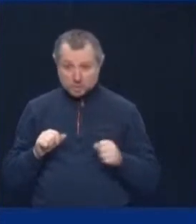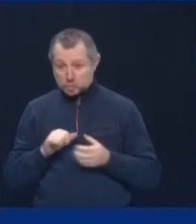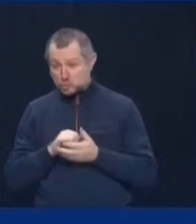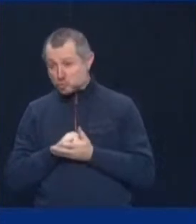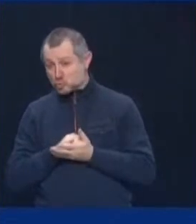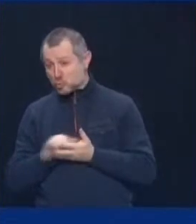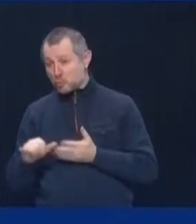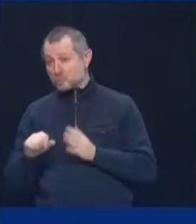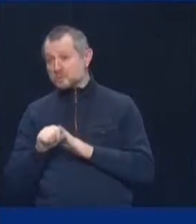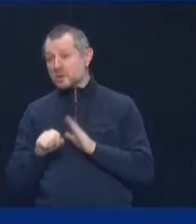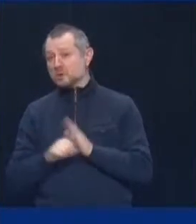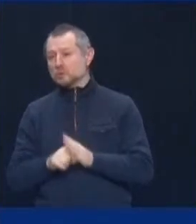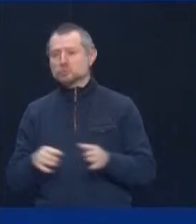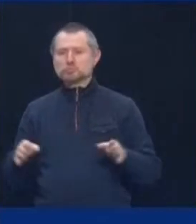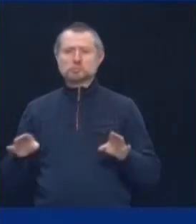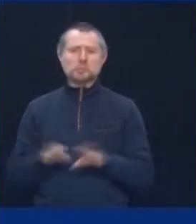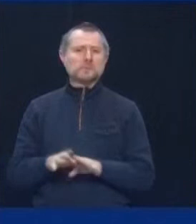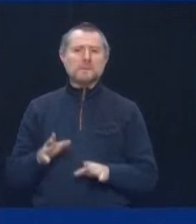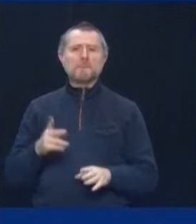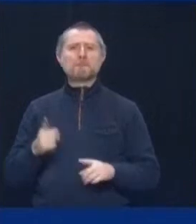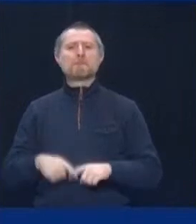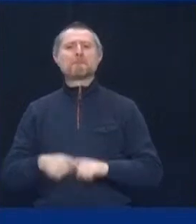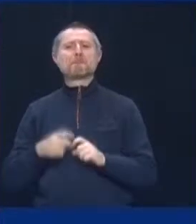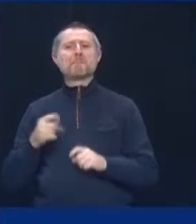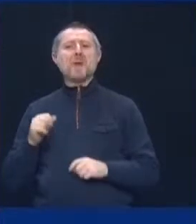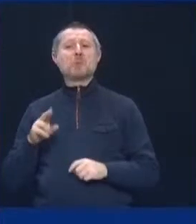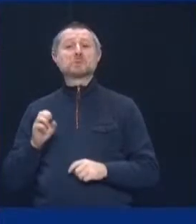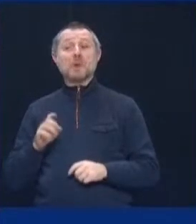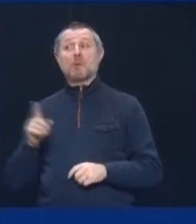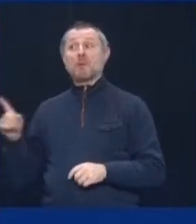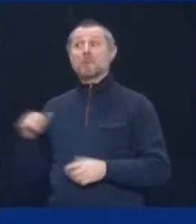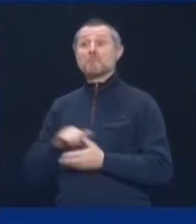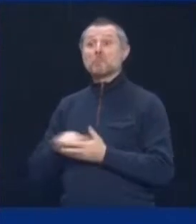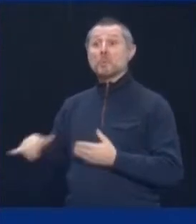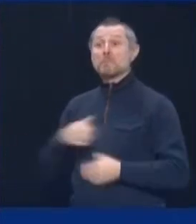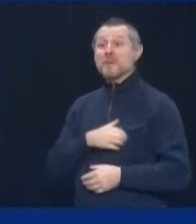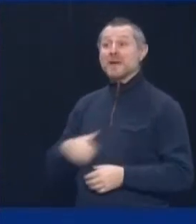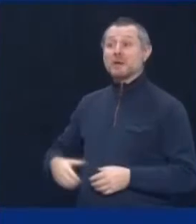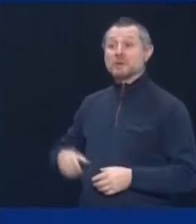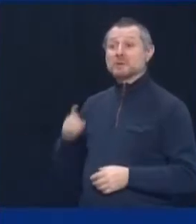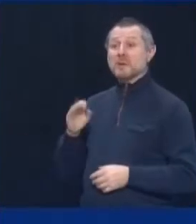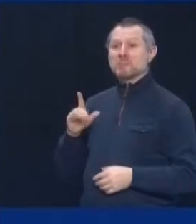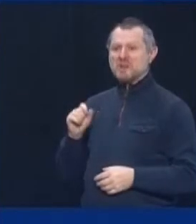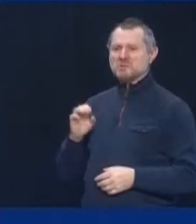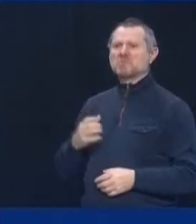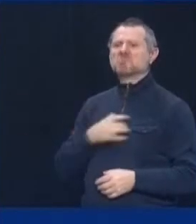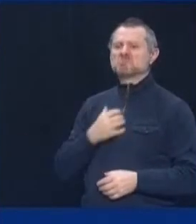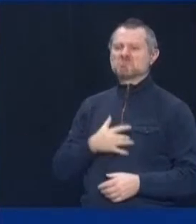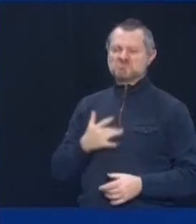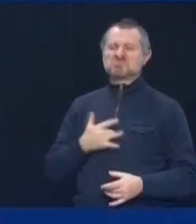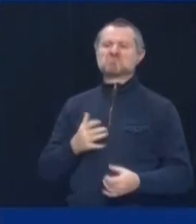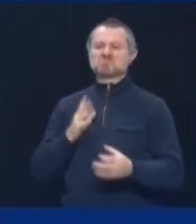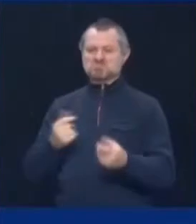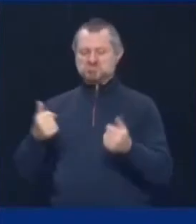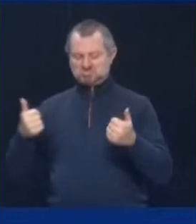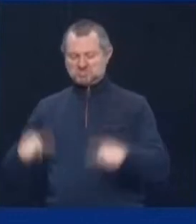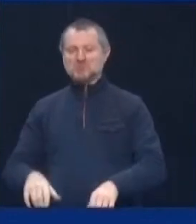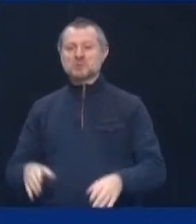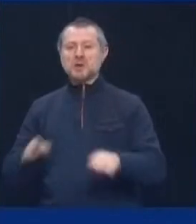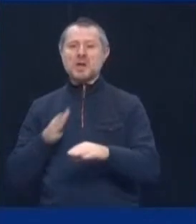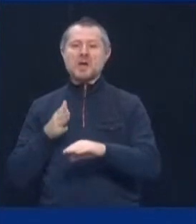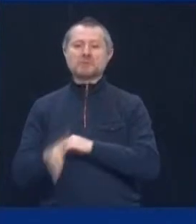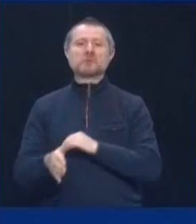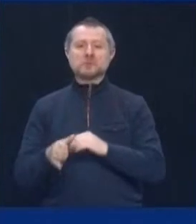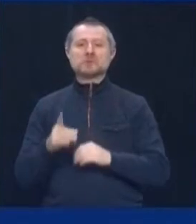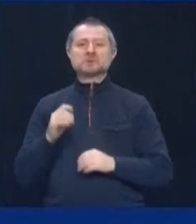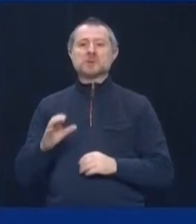pause. Mayor de Blasio has said he believes it will be necessary right after Christmas. I'm wondering why